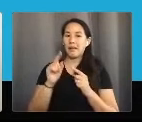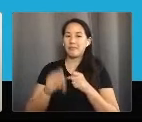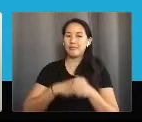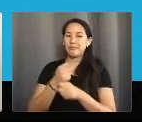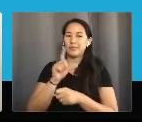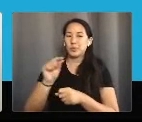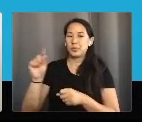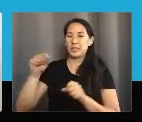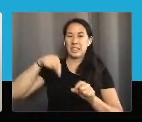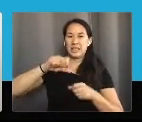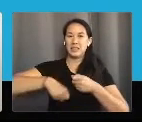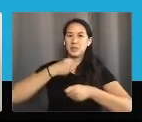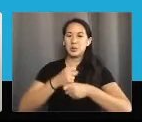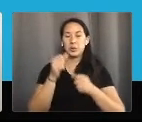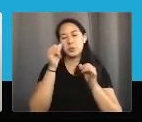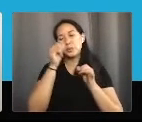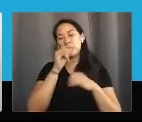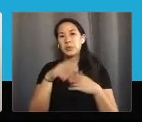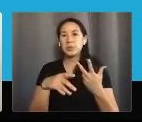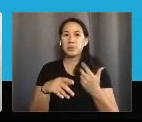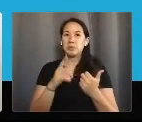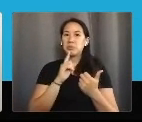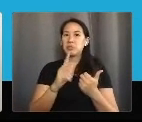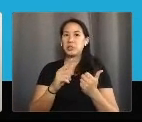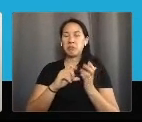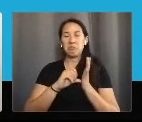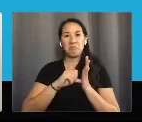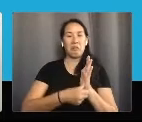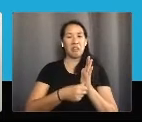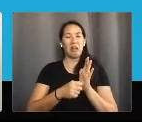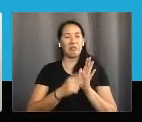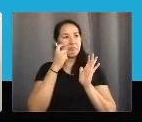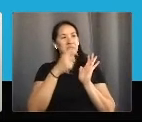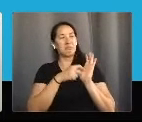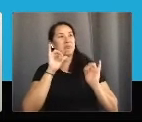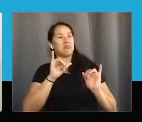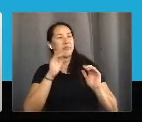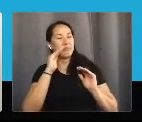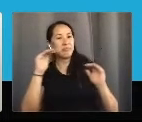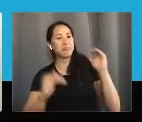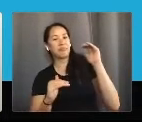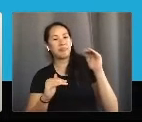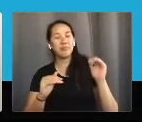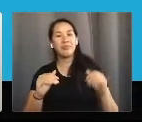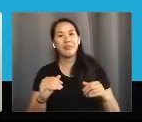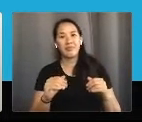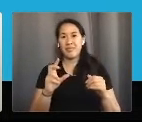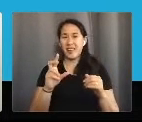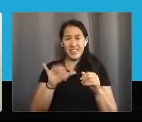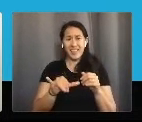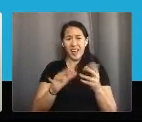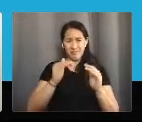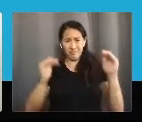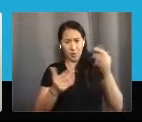This year has really shined a light on inequities that have lived in our systems and society for